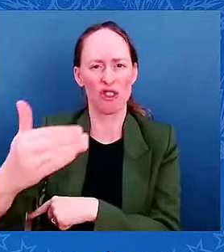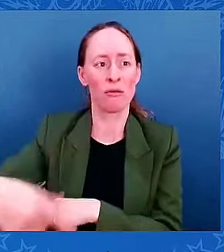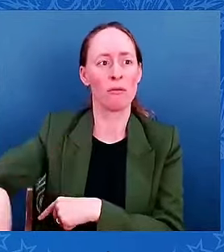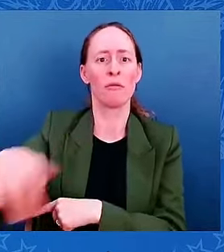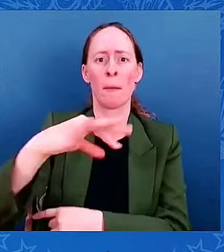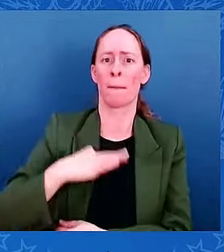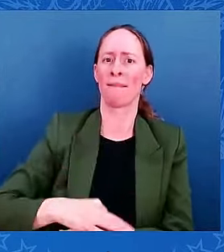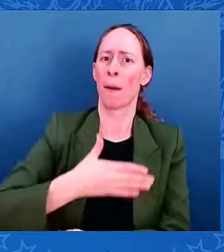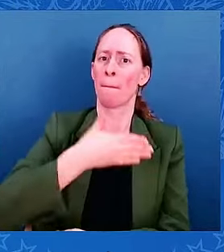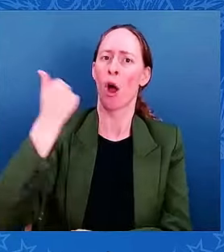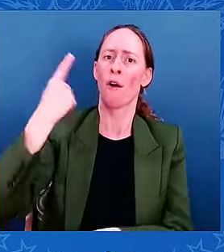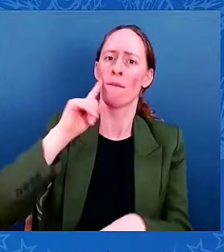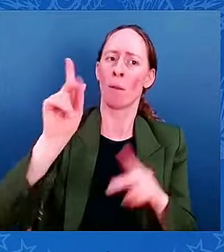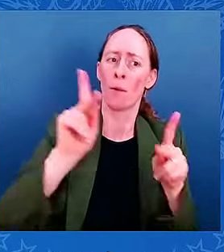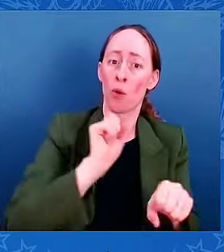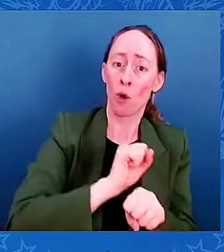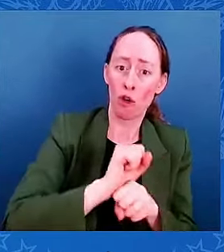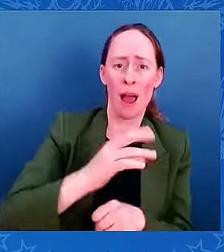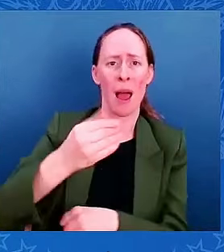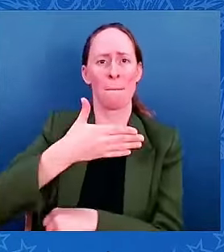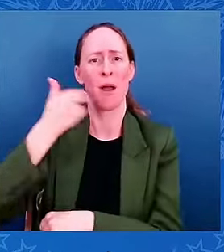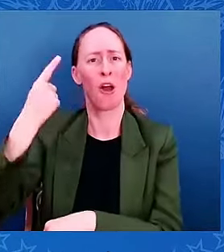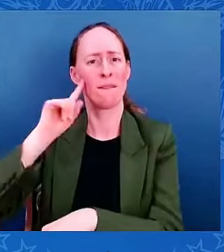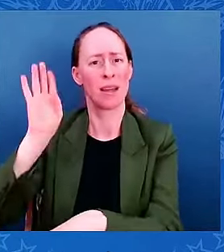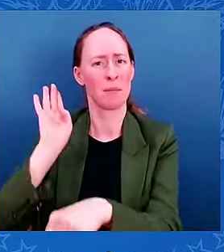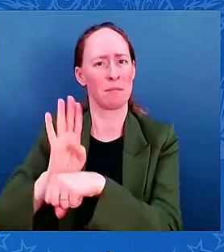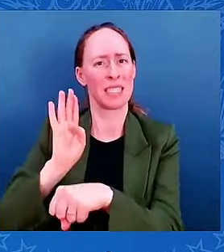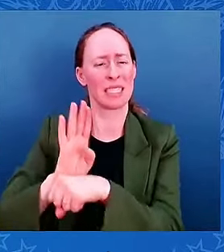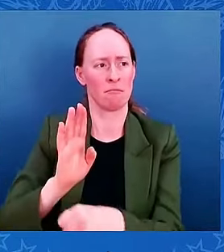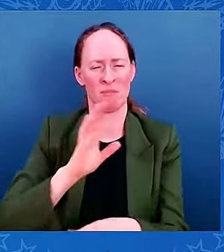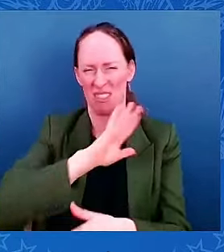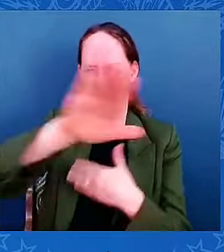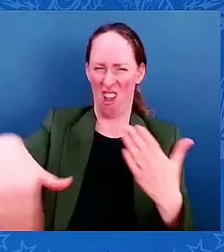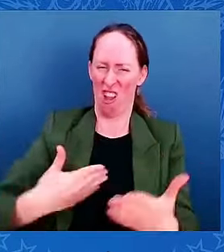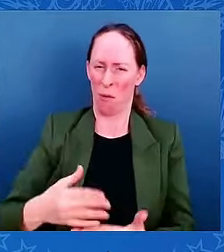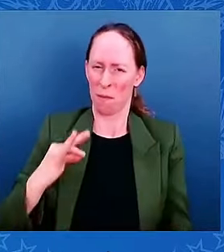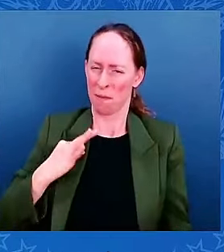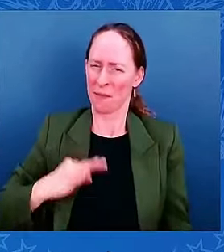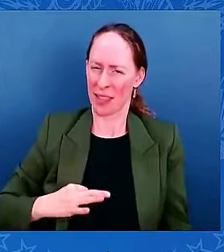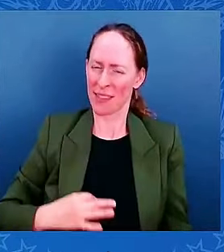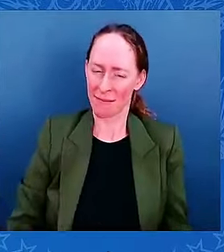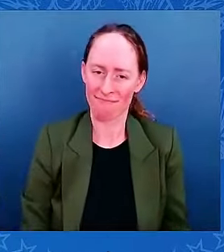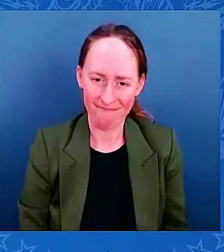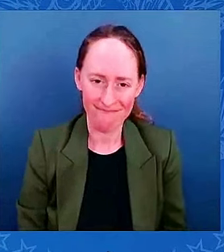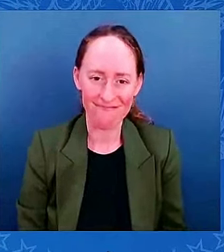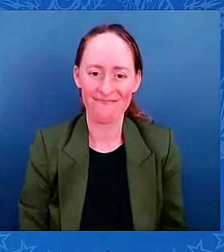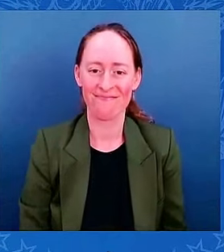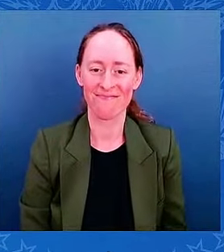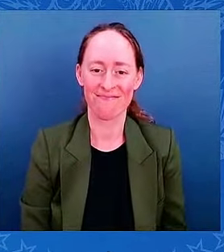It turned out to be a win-win situation for everyone, including business. In fact, presidents of both parties have